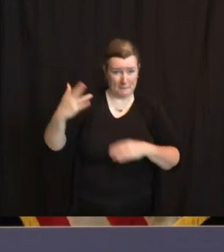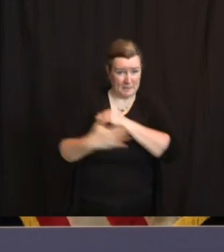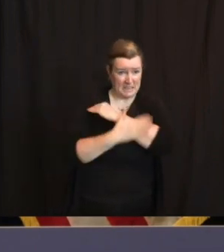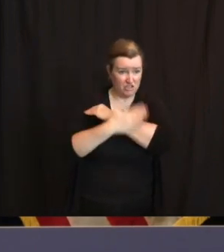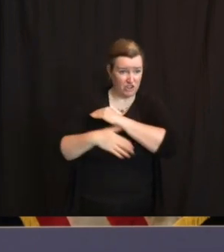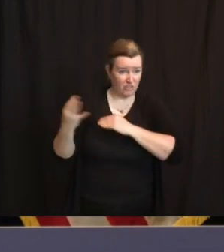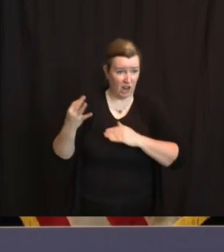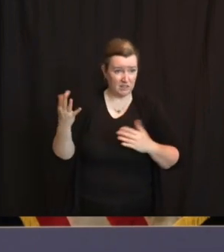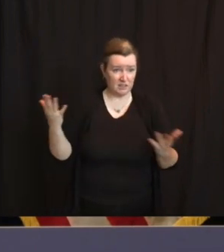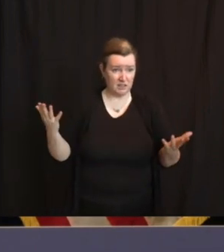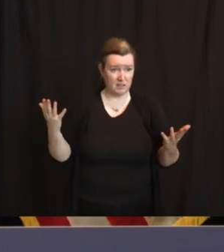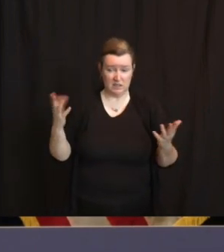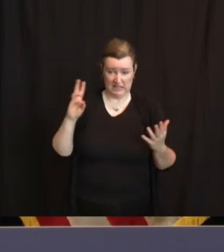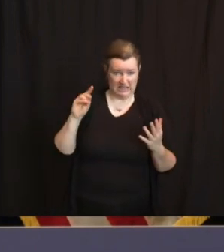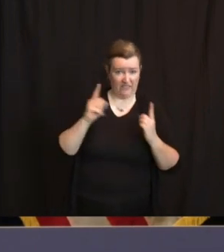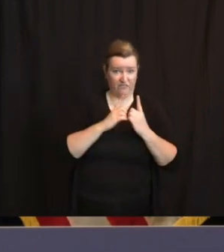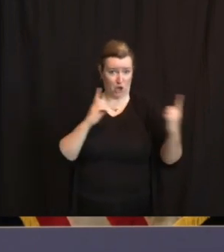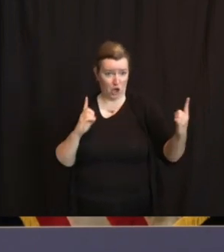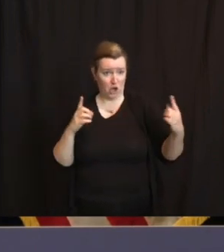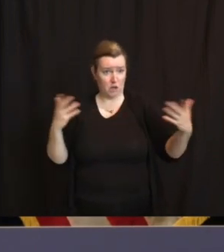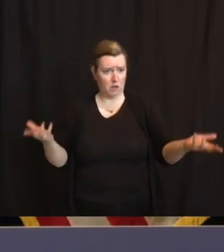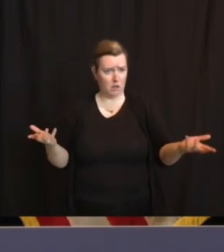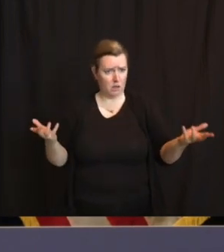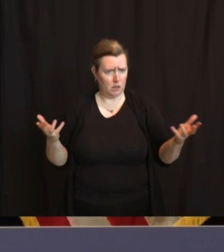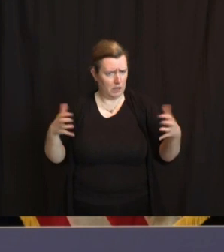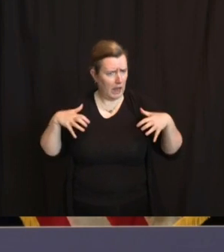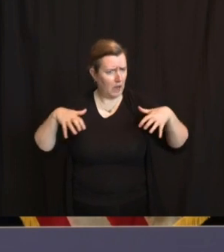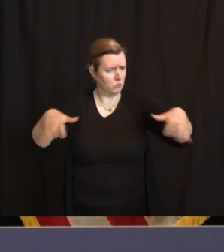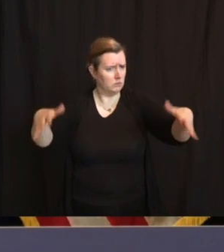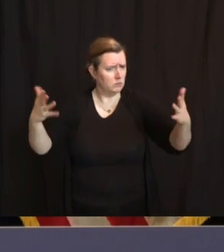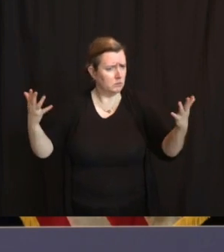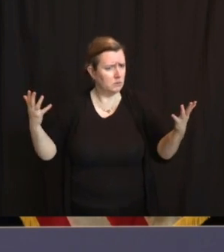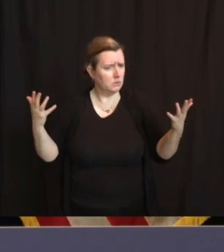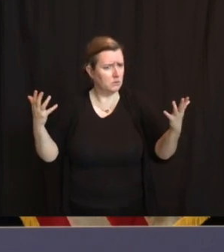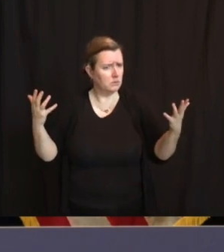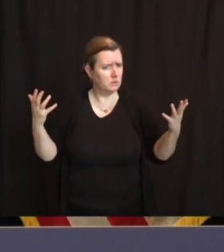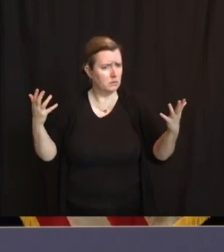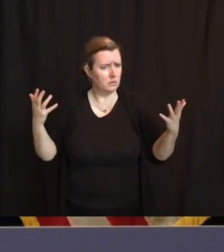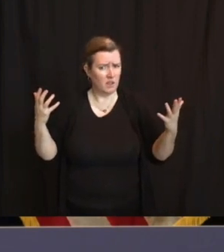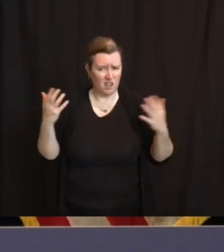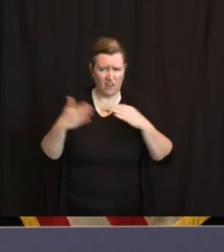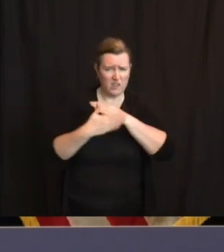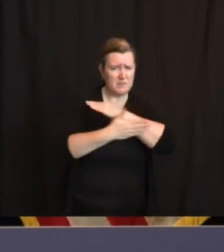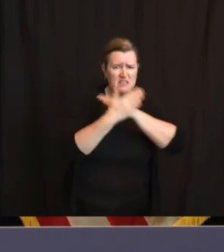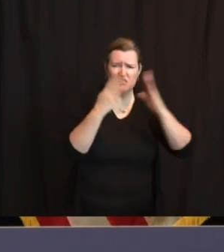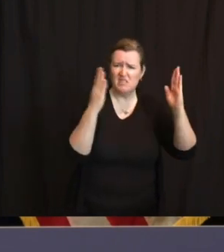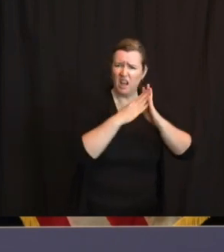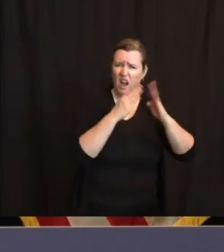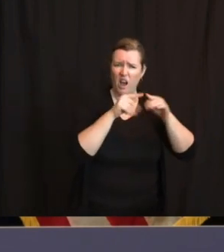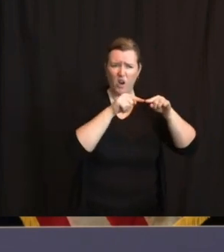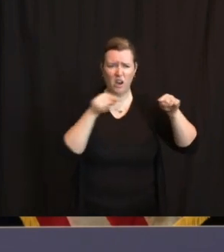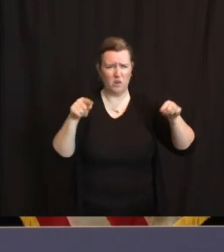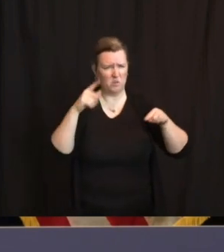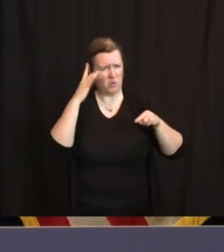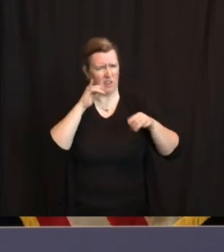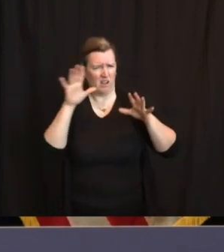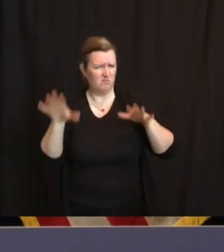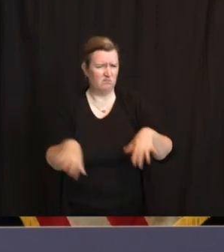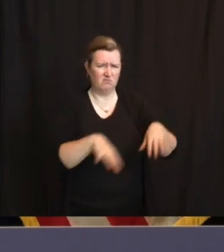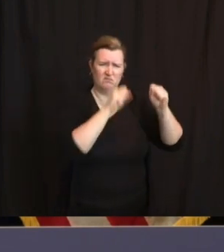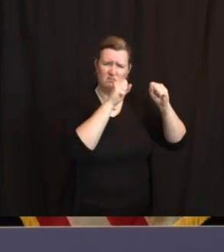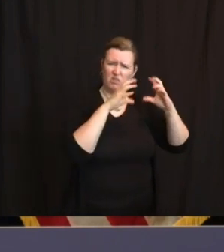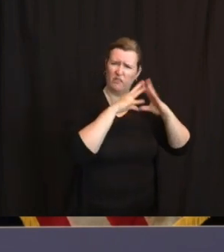apart, thousands of people on every beach in many towns. Why can't we have the football field